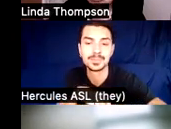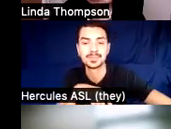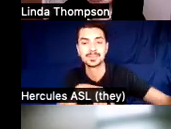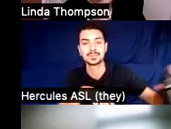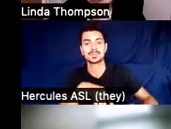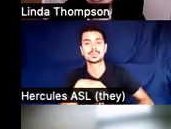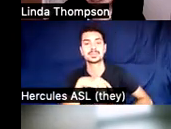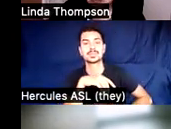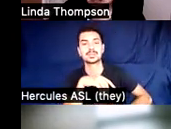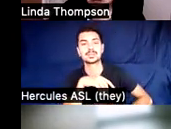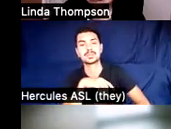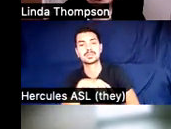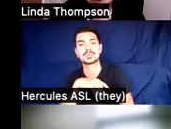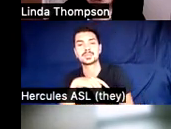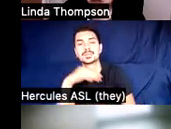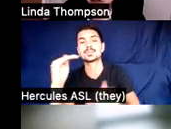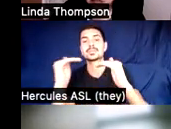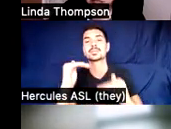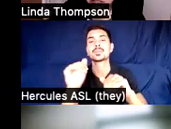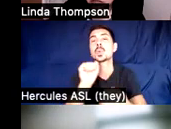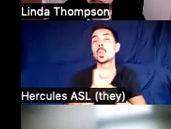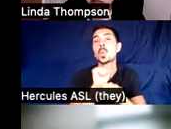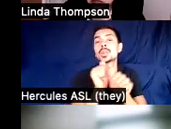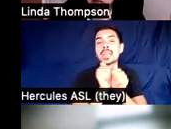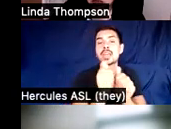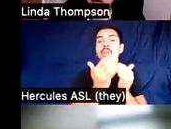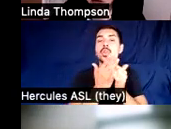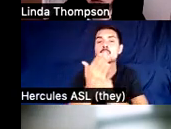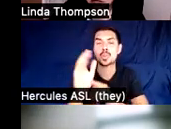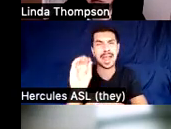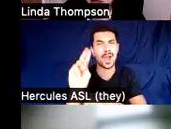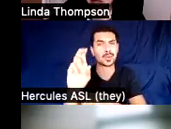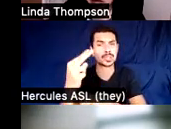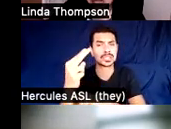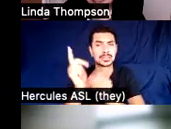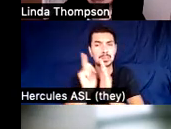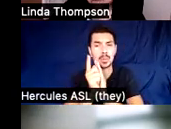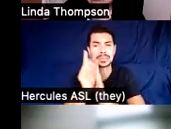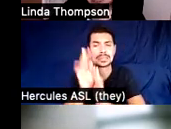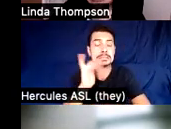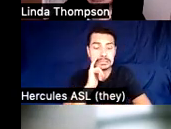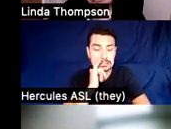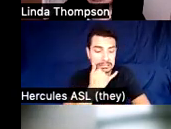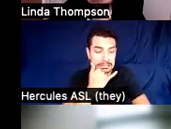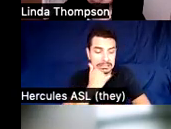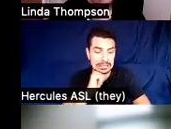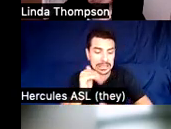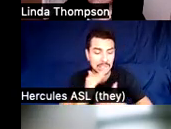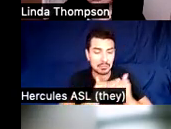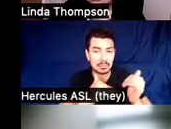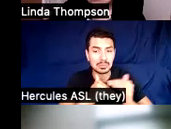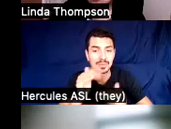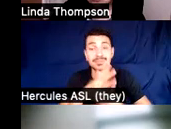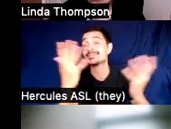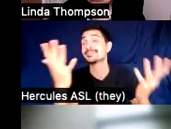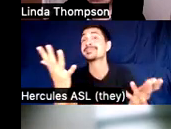to work together through ouch moments, uncomfortable conversations, I don't think that as advocates, guess what? A lot of